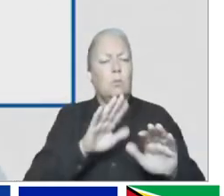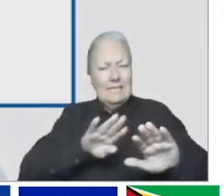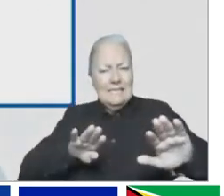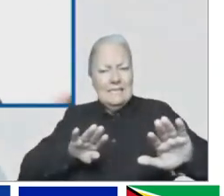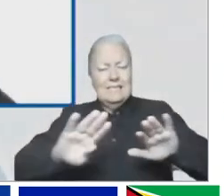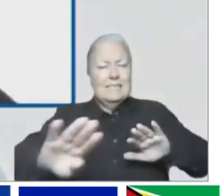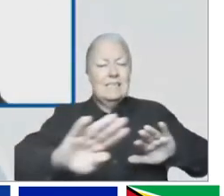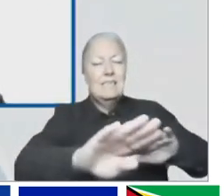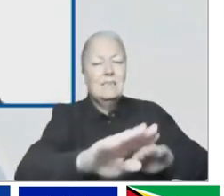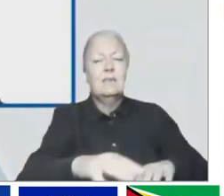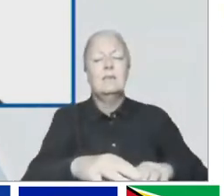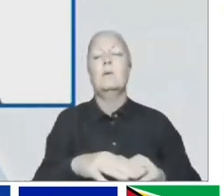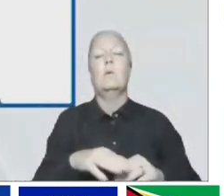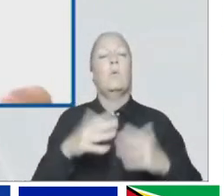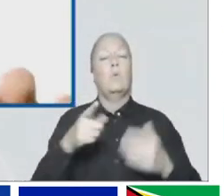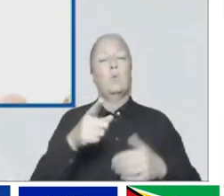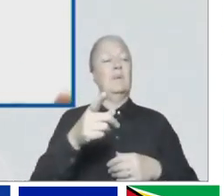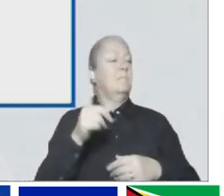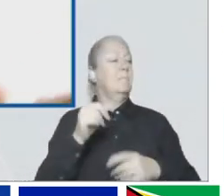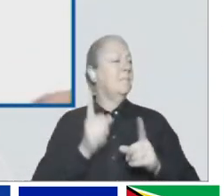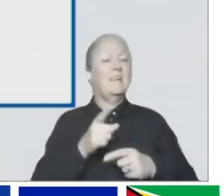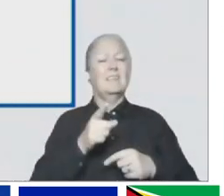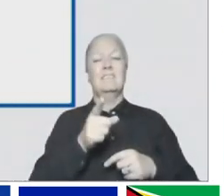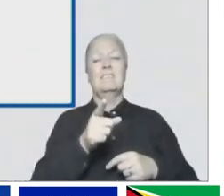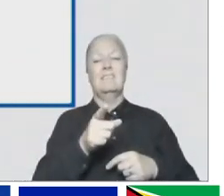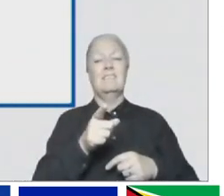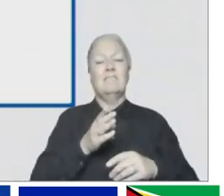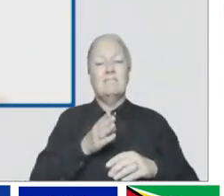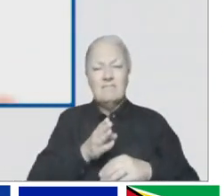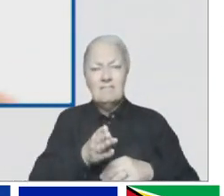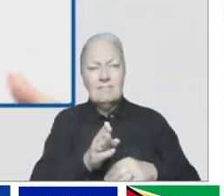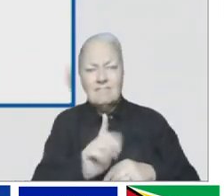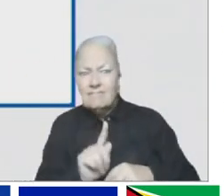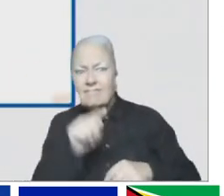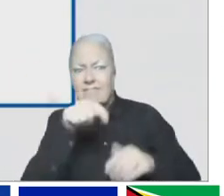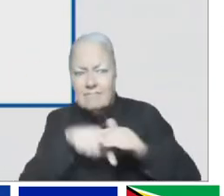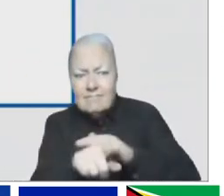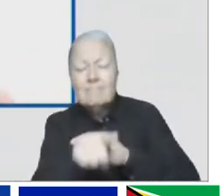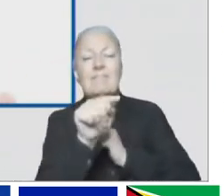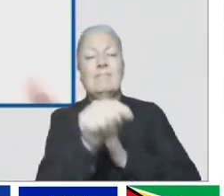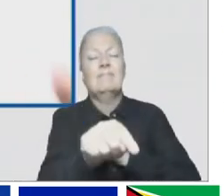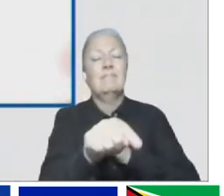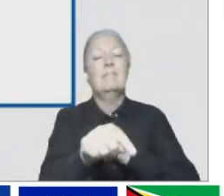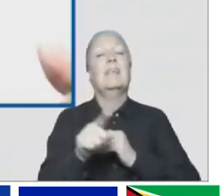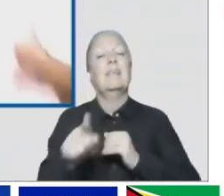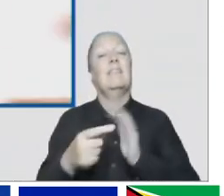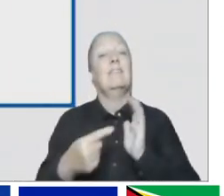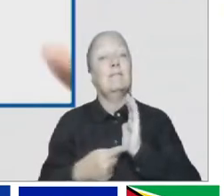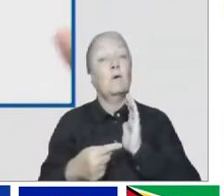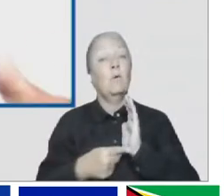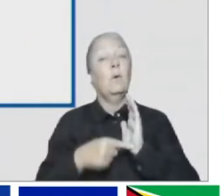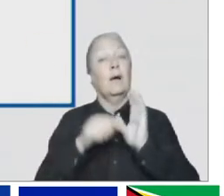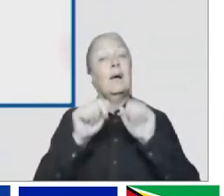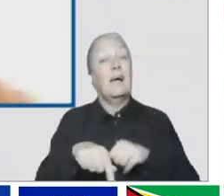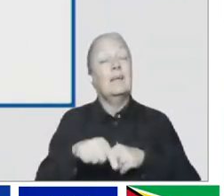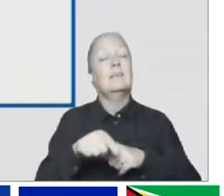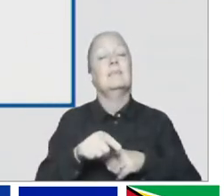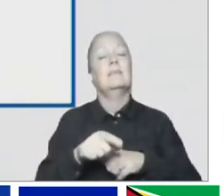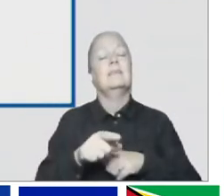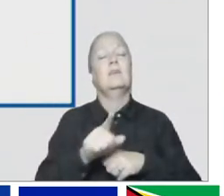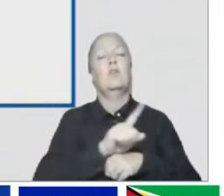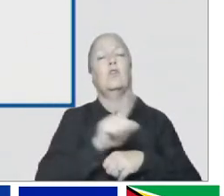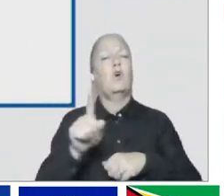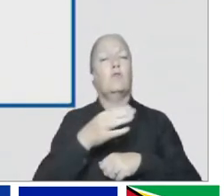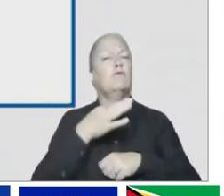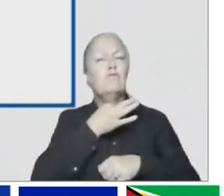have to engage in community spaces, then the technology would have allowed you to do that without putting lives at risk or violating the distancing